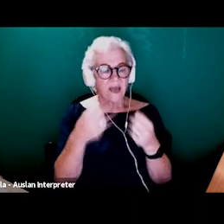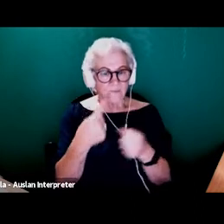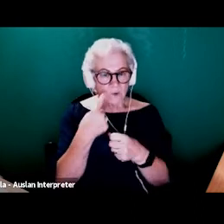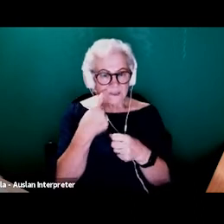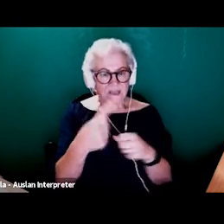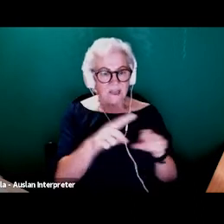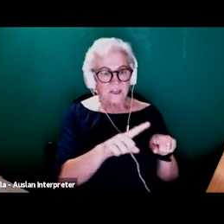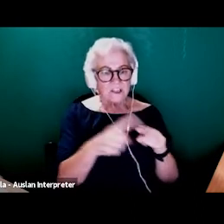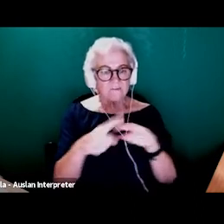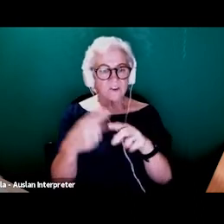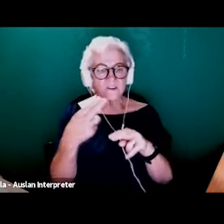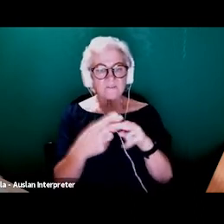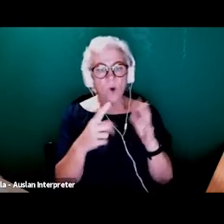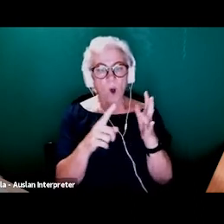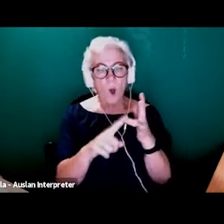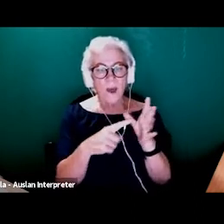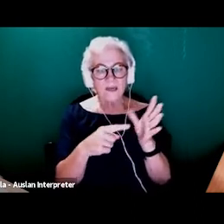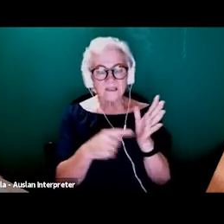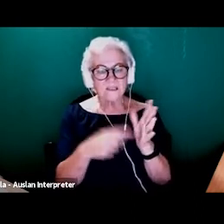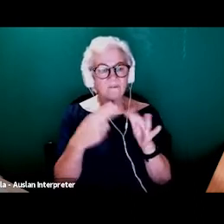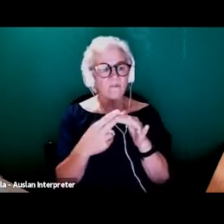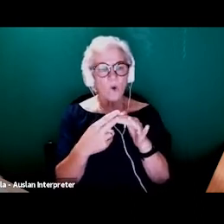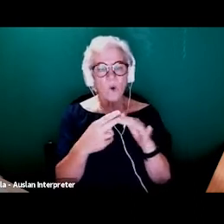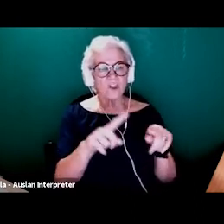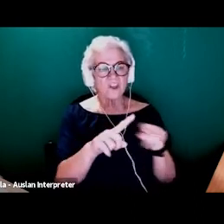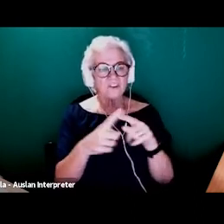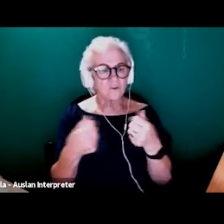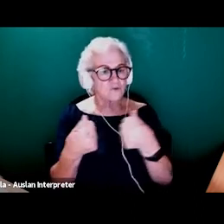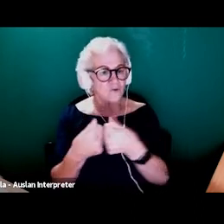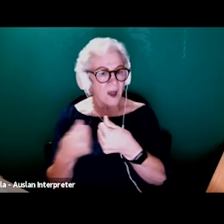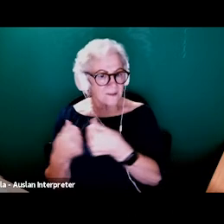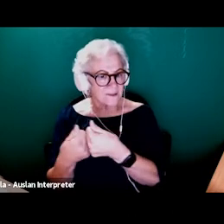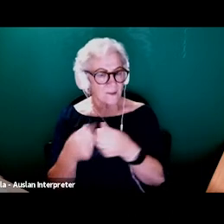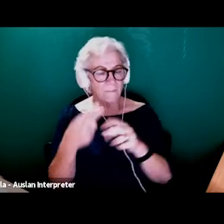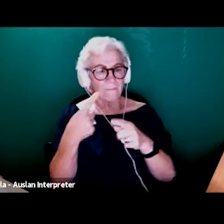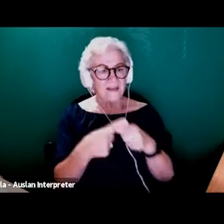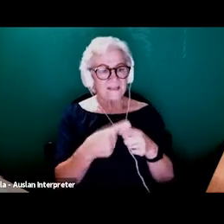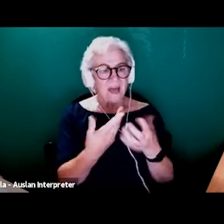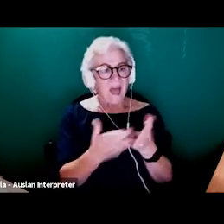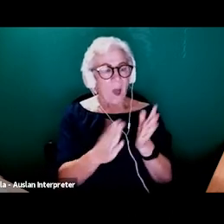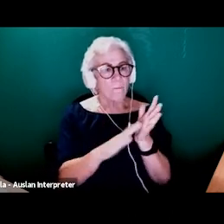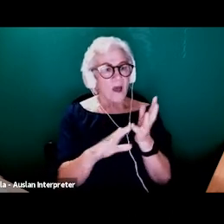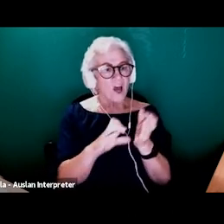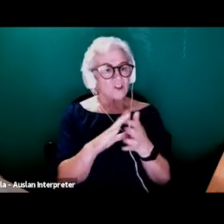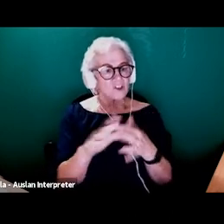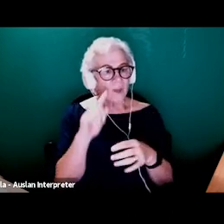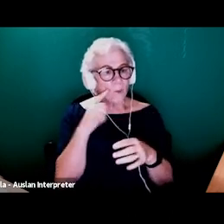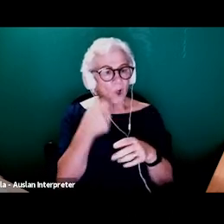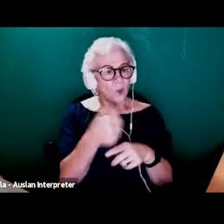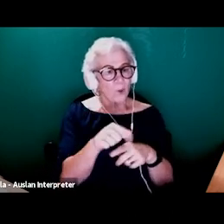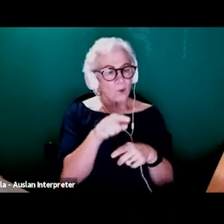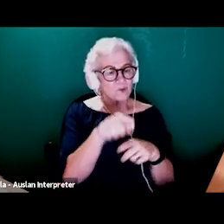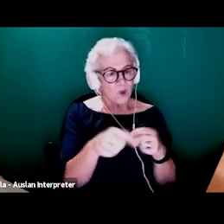modality, so we were not differentiating methadone and buprenorphine or dosage. And we very much focused on